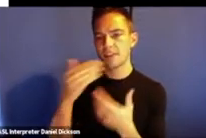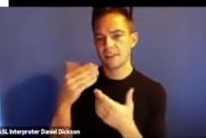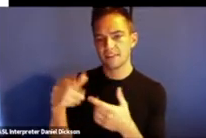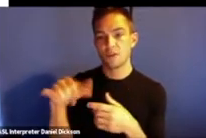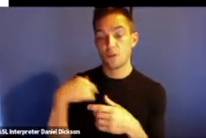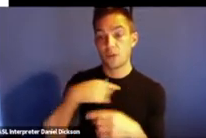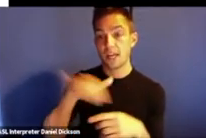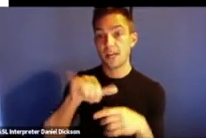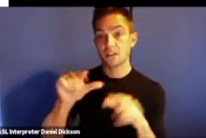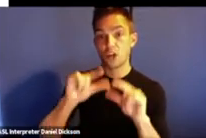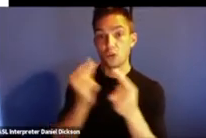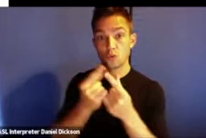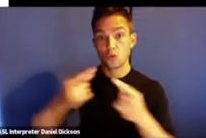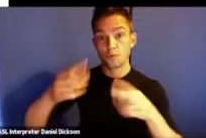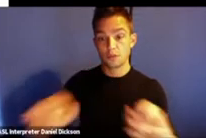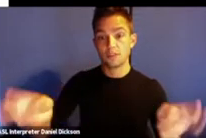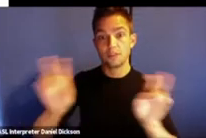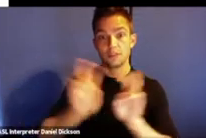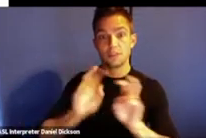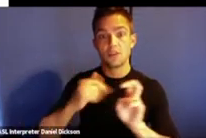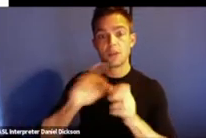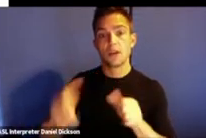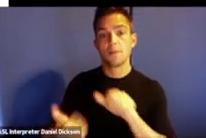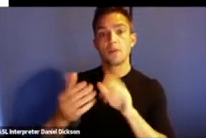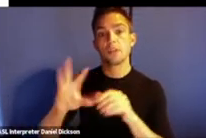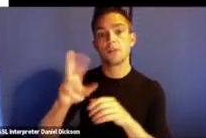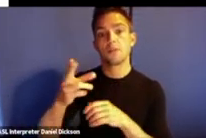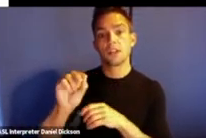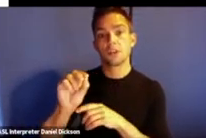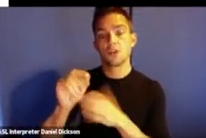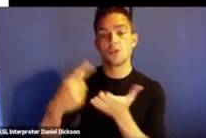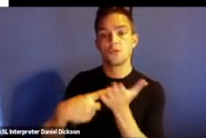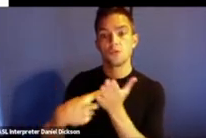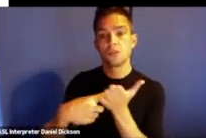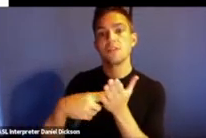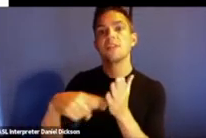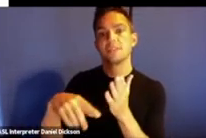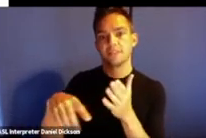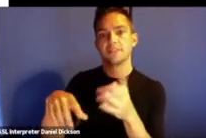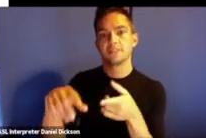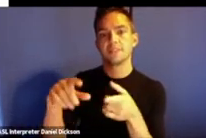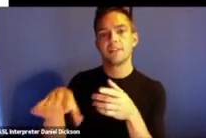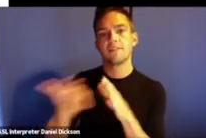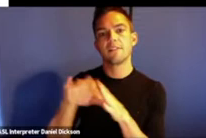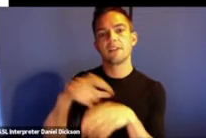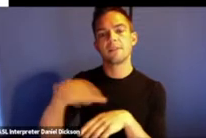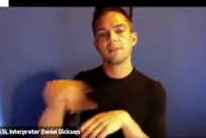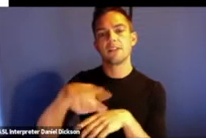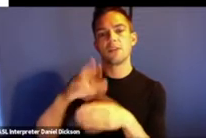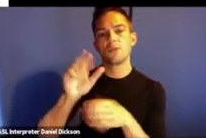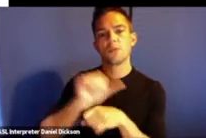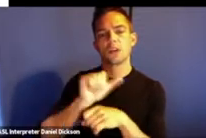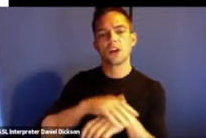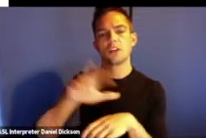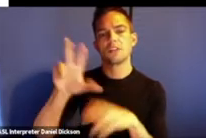group, when we went to approach WHO, we found at the time they were working on this rehab 2030. And what they had